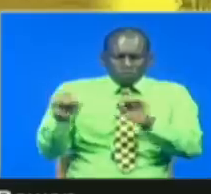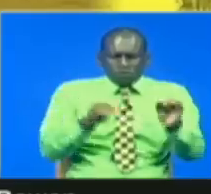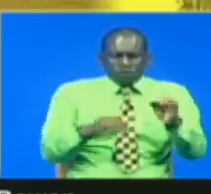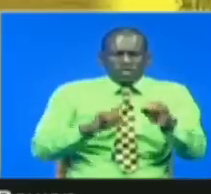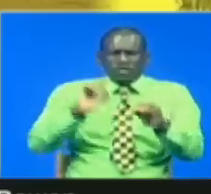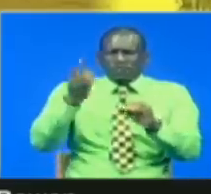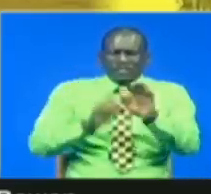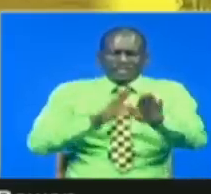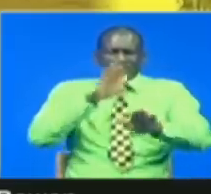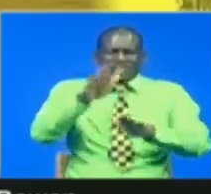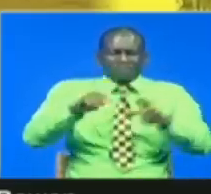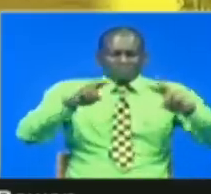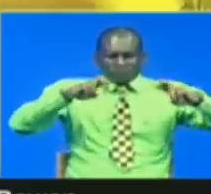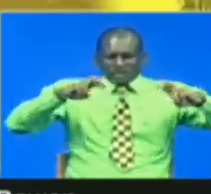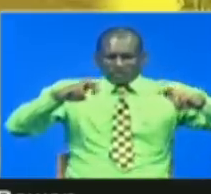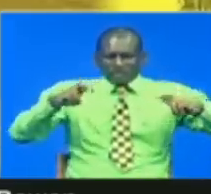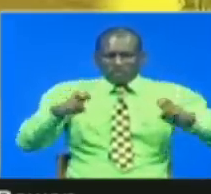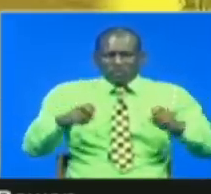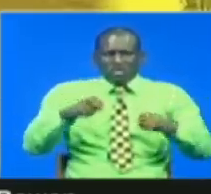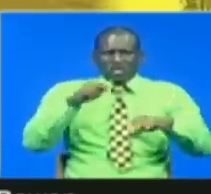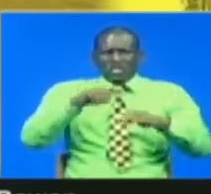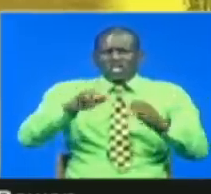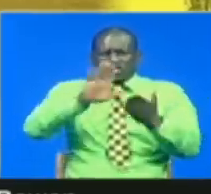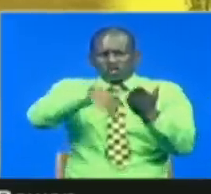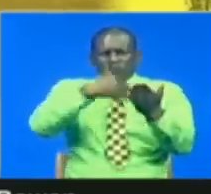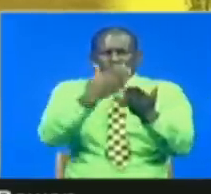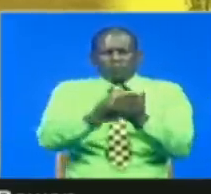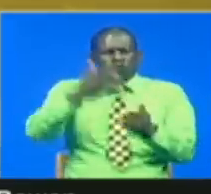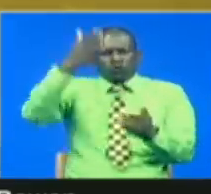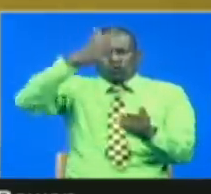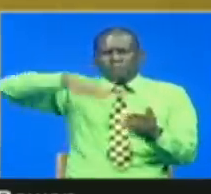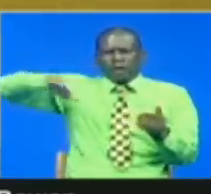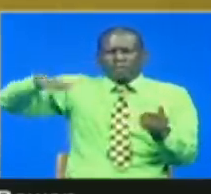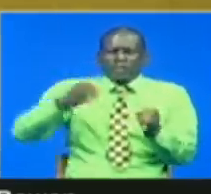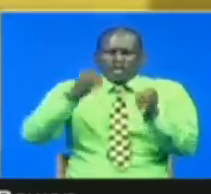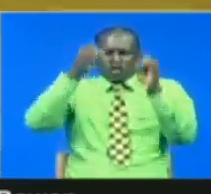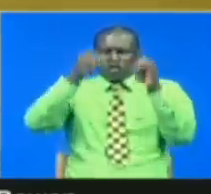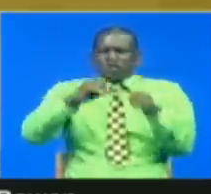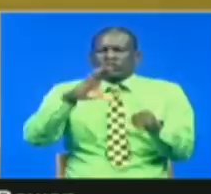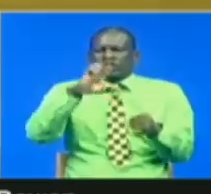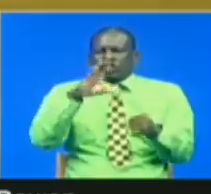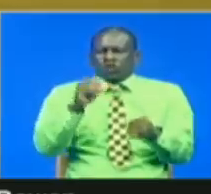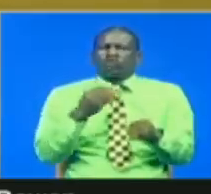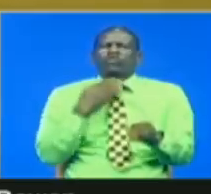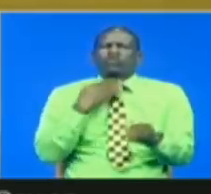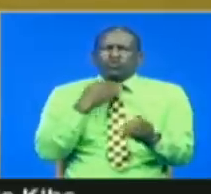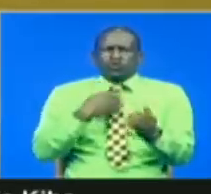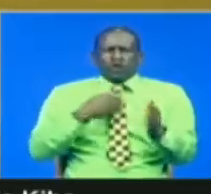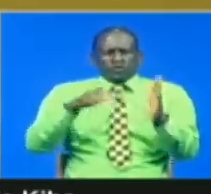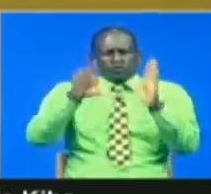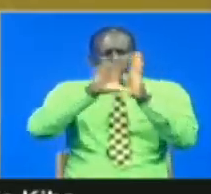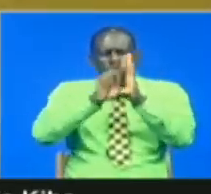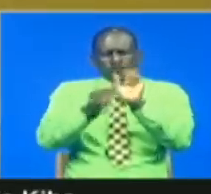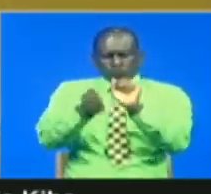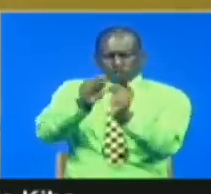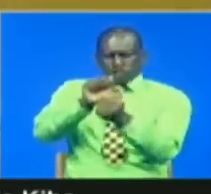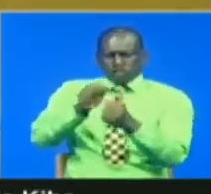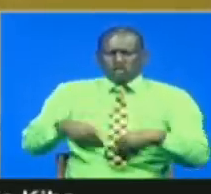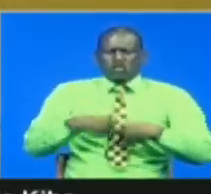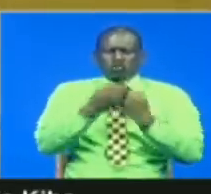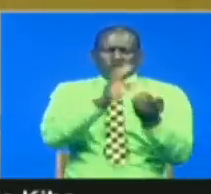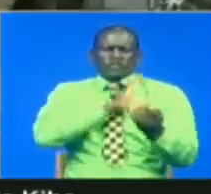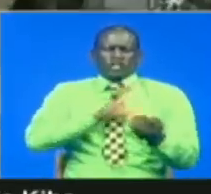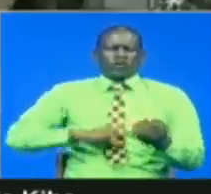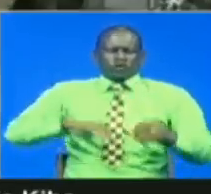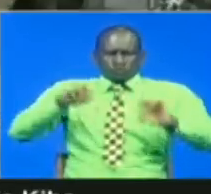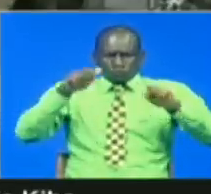investigations. In his proposal to Parliament, the new CEO seeks to have legislation amended to give the Commission ability